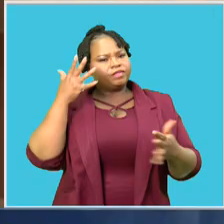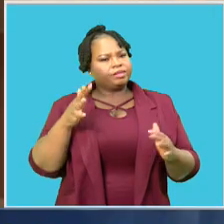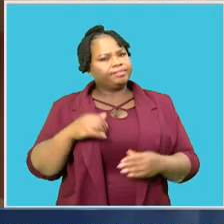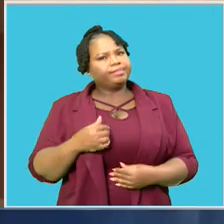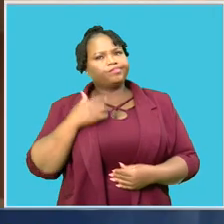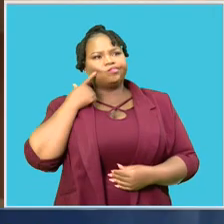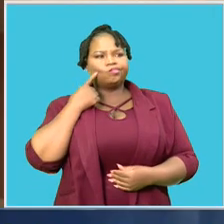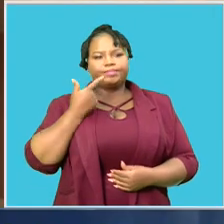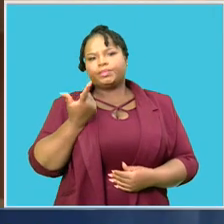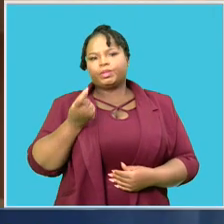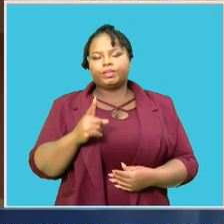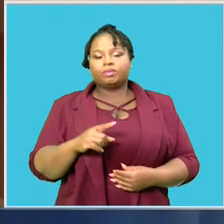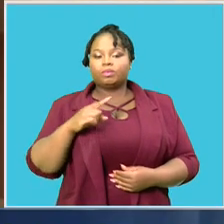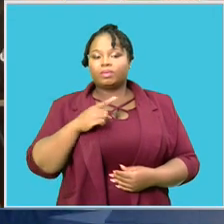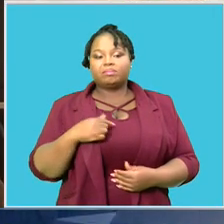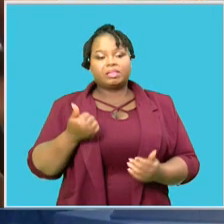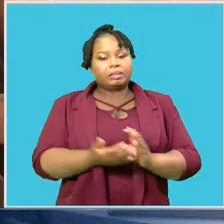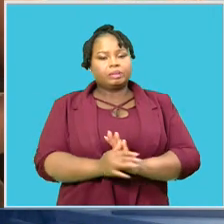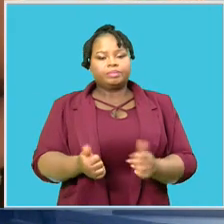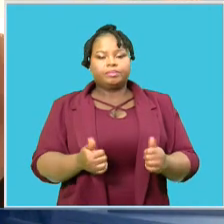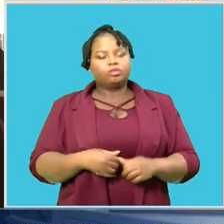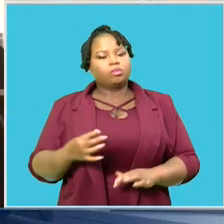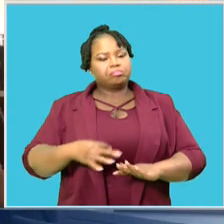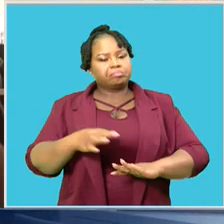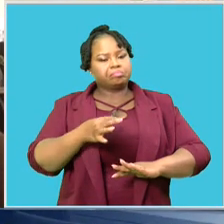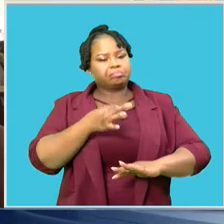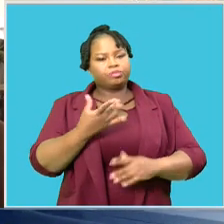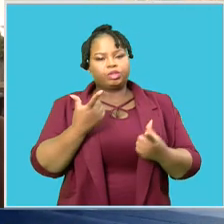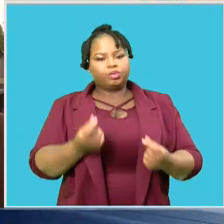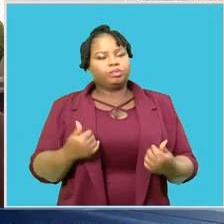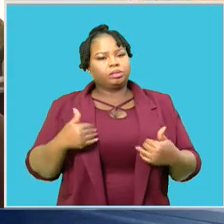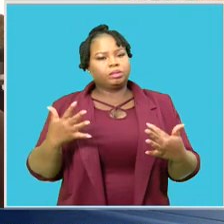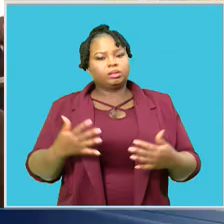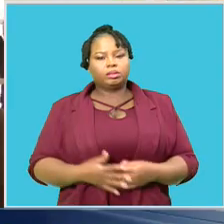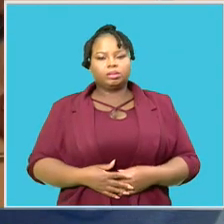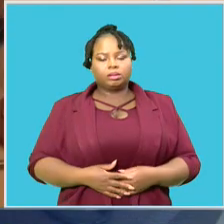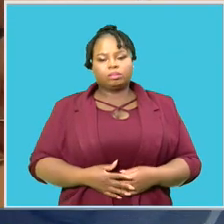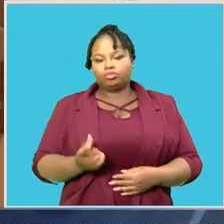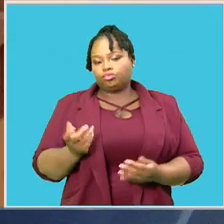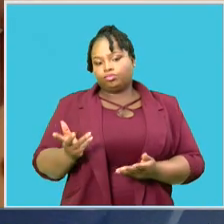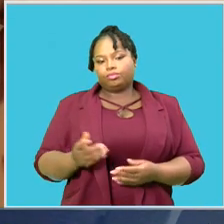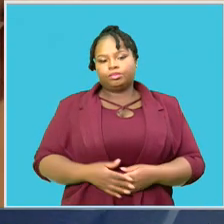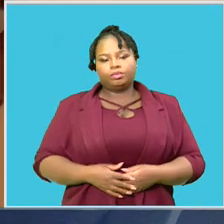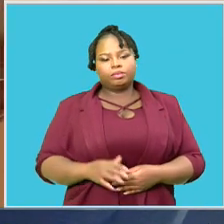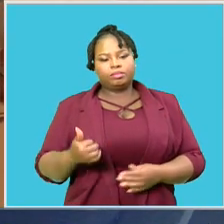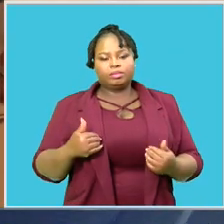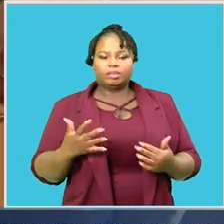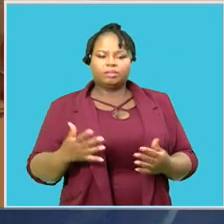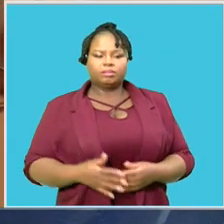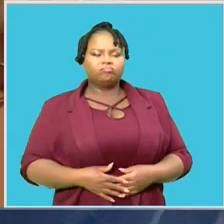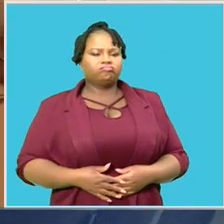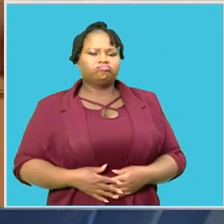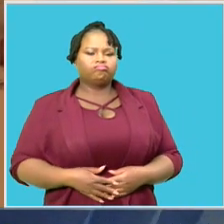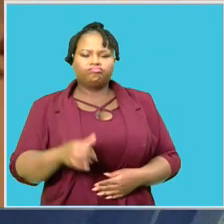what else can I do? But because of Bendiku to Nogzoba, so I was like, let me just start. Let's just do this. So just start, do it